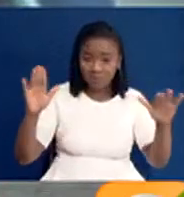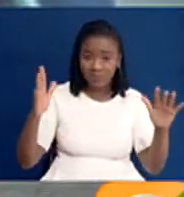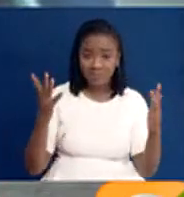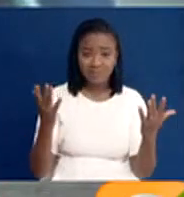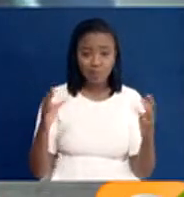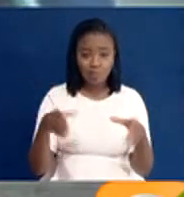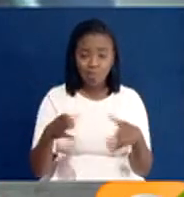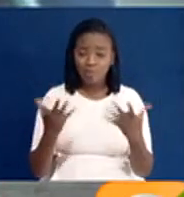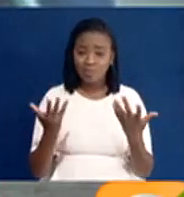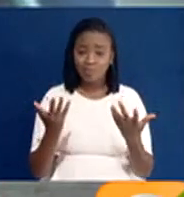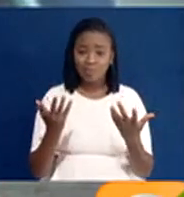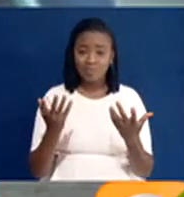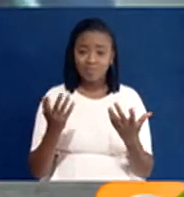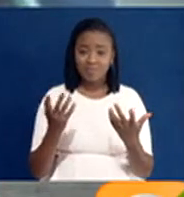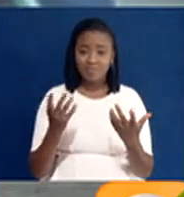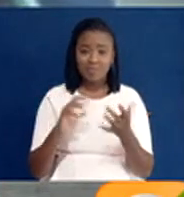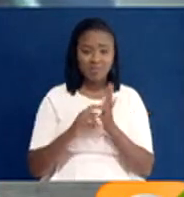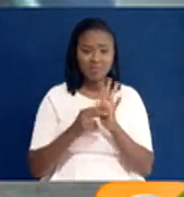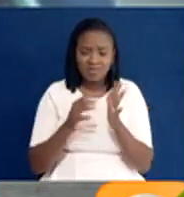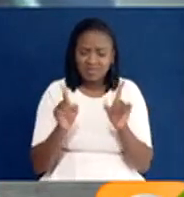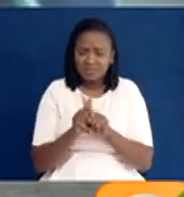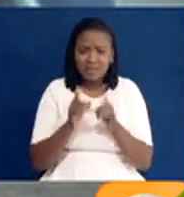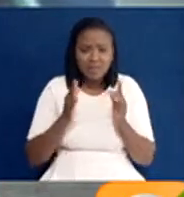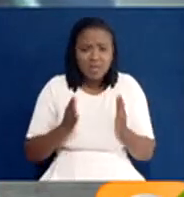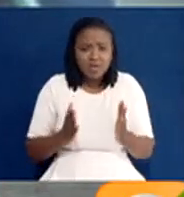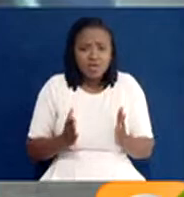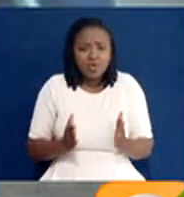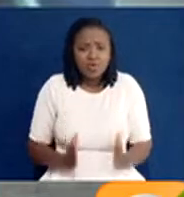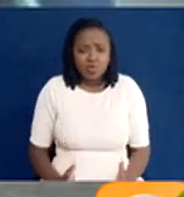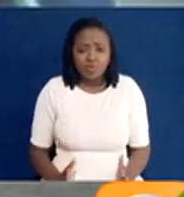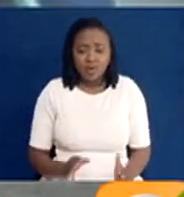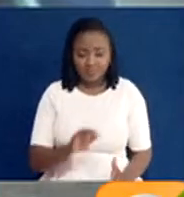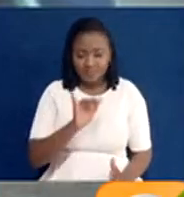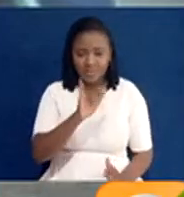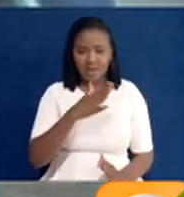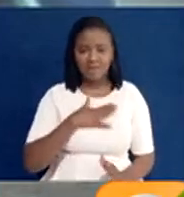It is just human. And that is my memo.